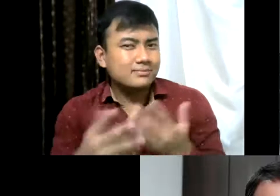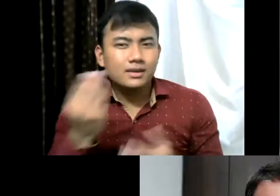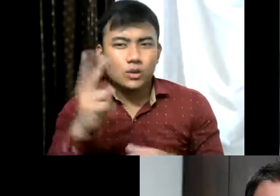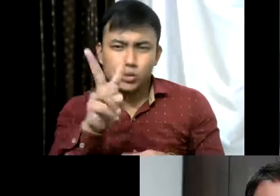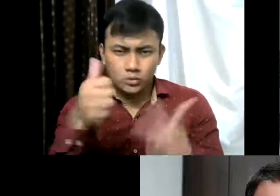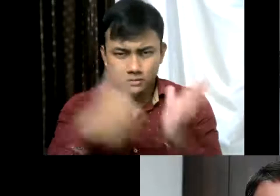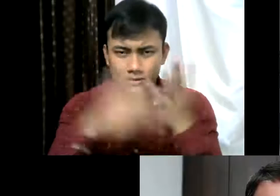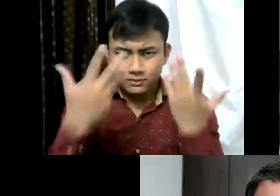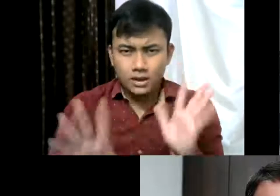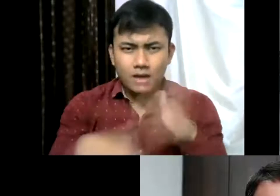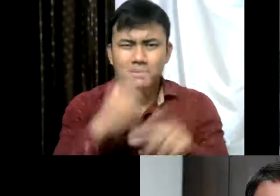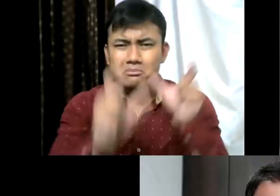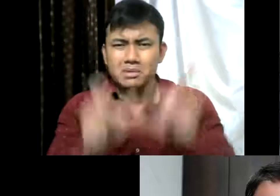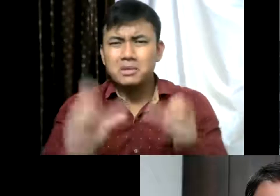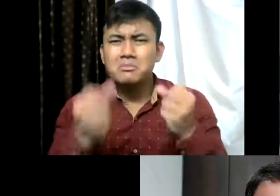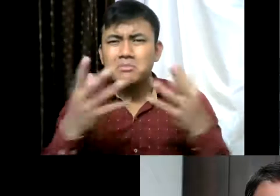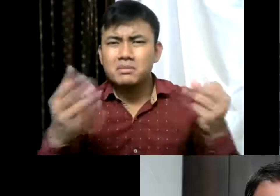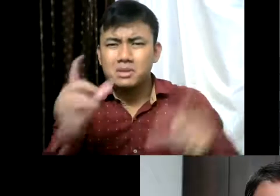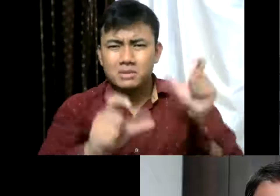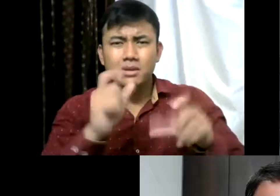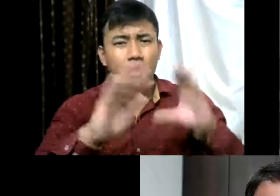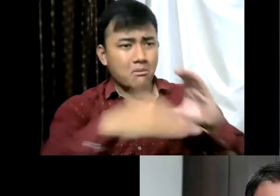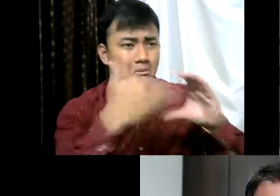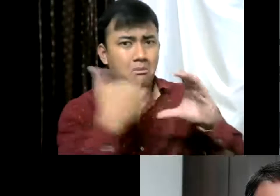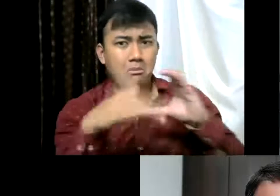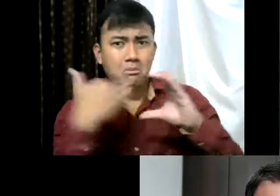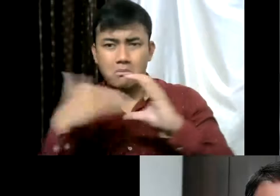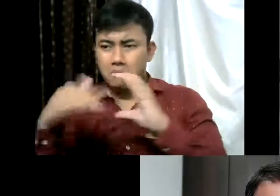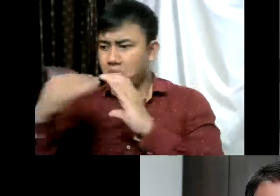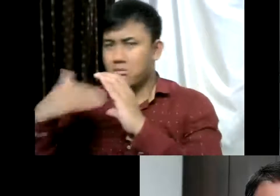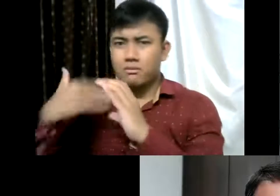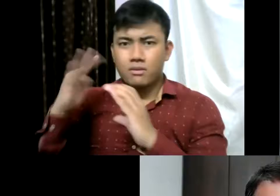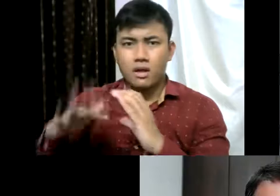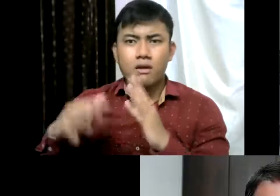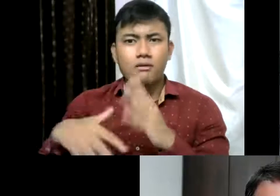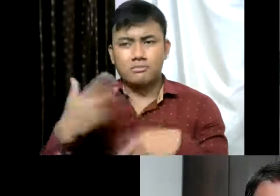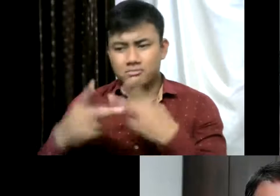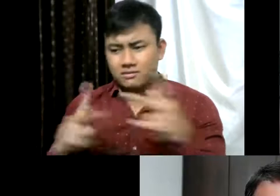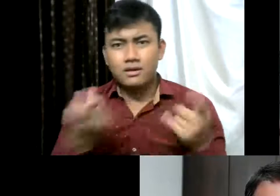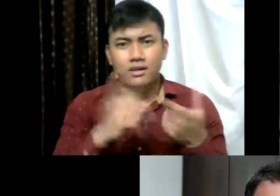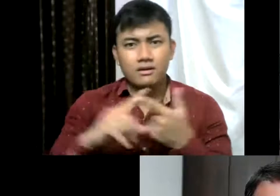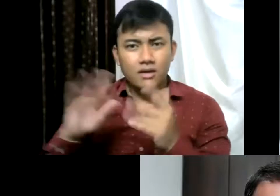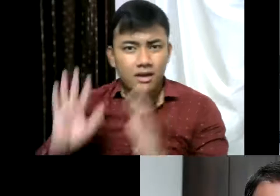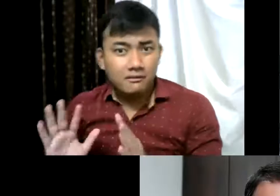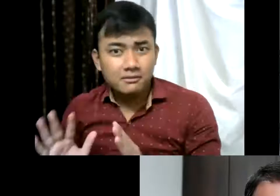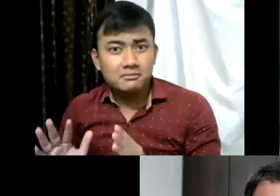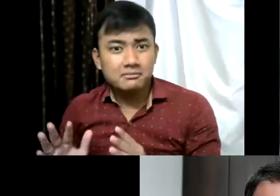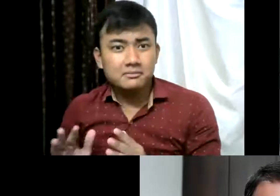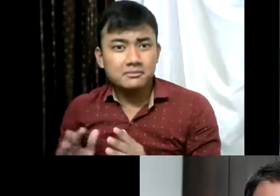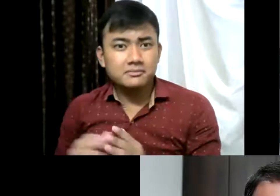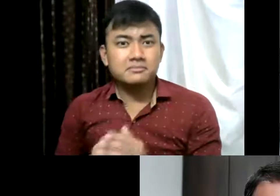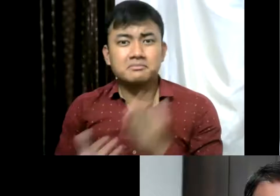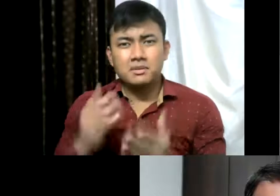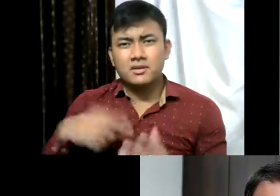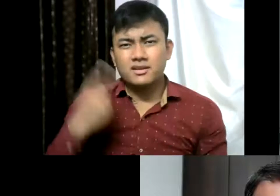received messages from so many past OkCupid and Hinge and Tinder dates and flings and hookups that it made me